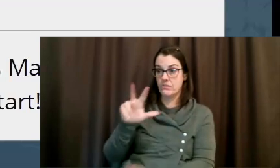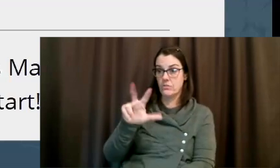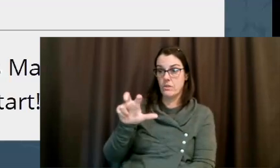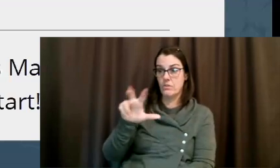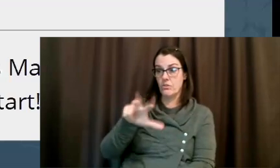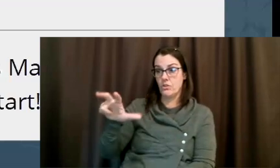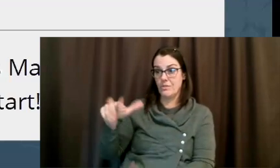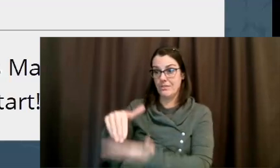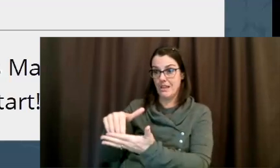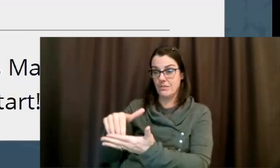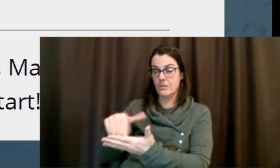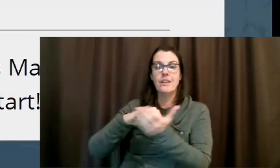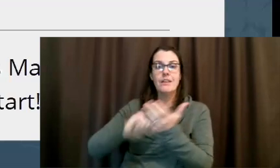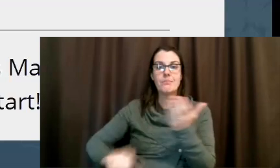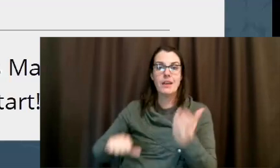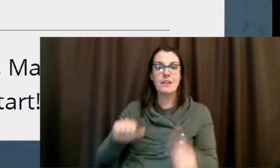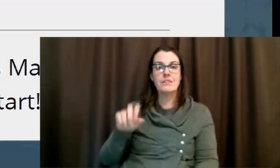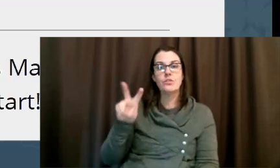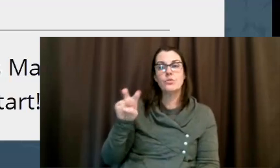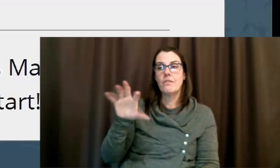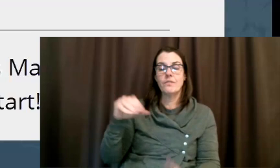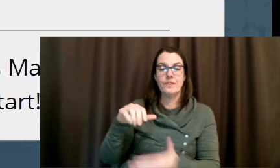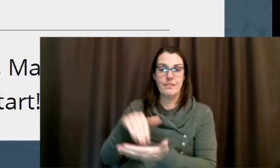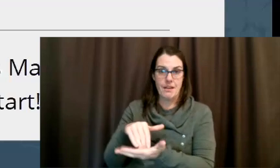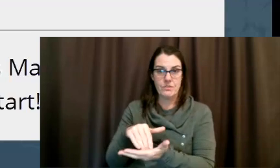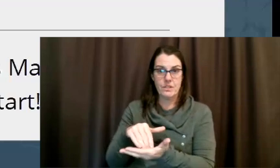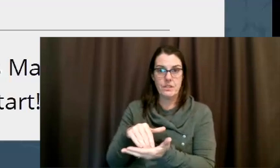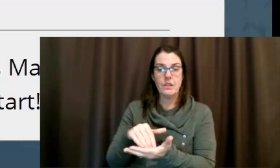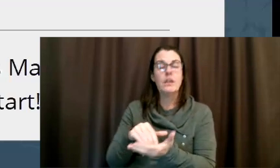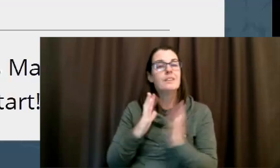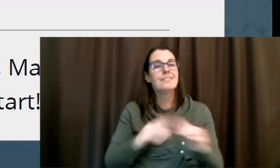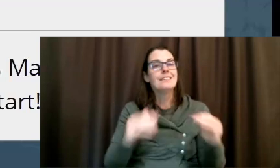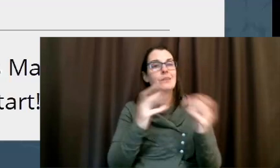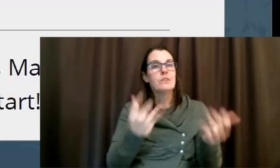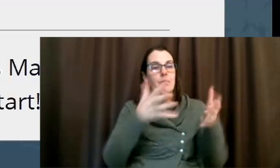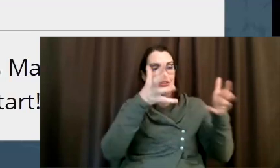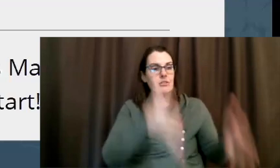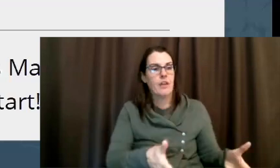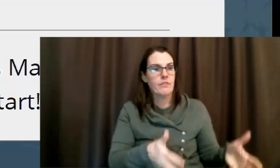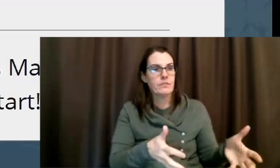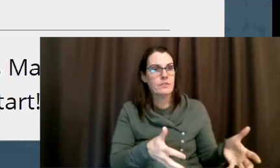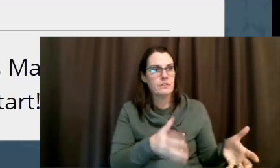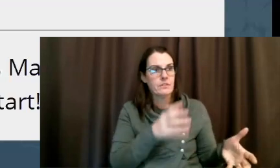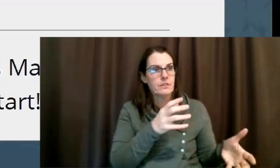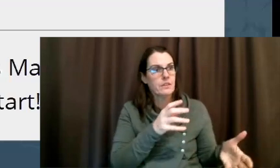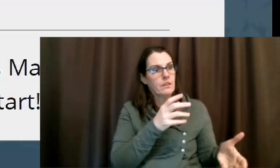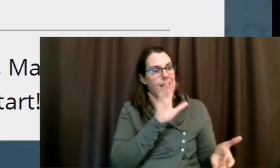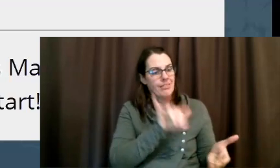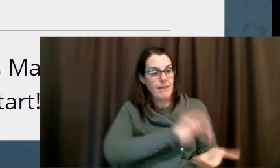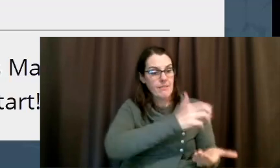is going to equal how much we need to come up with as an organization in match funding, right? And so that would come to about